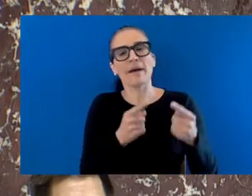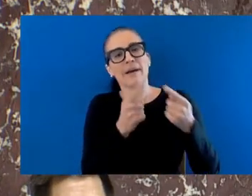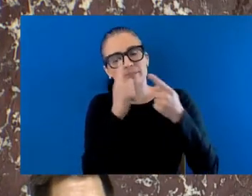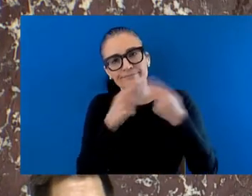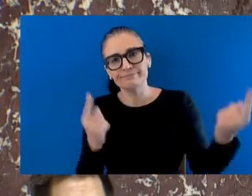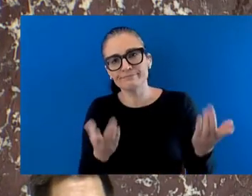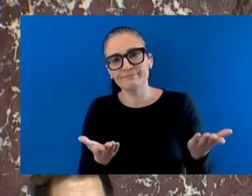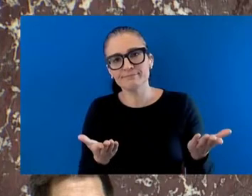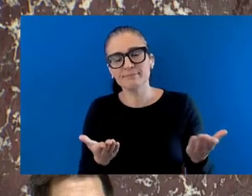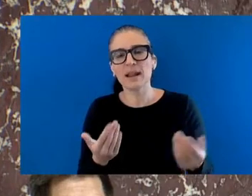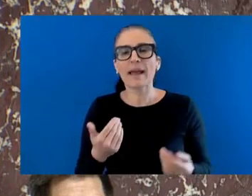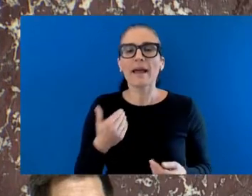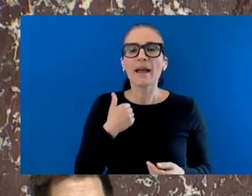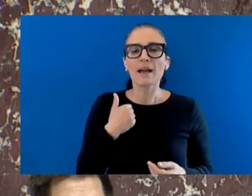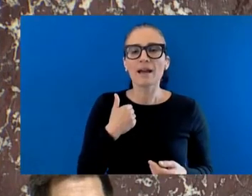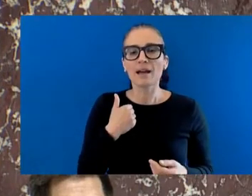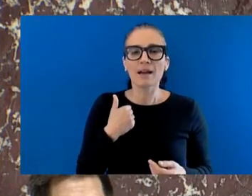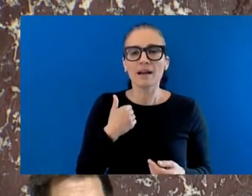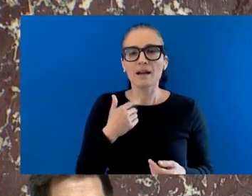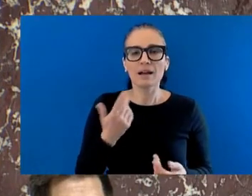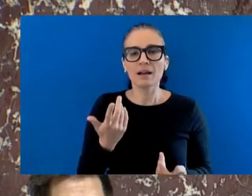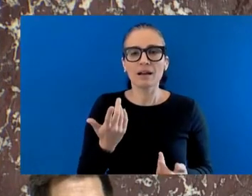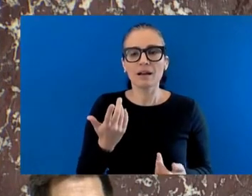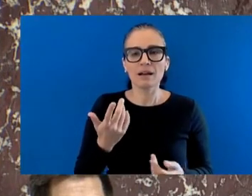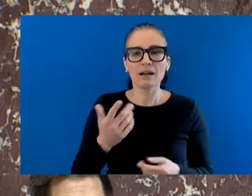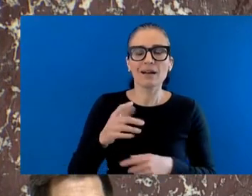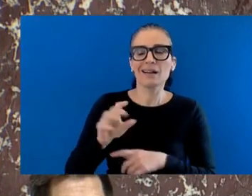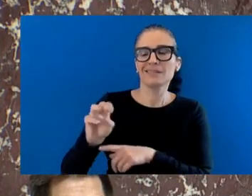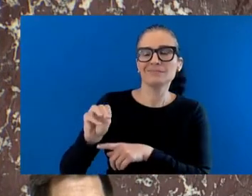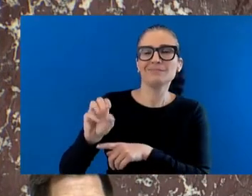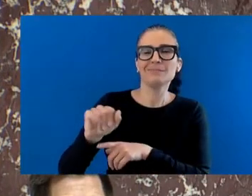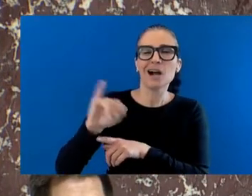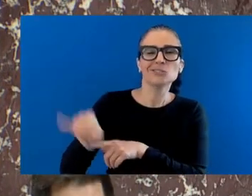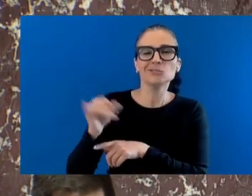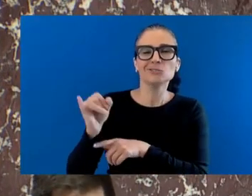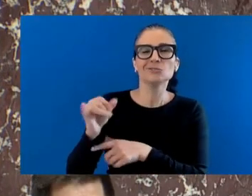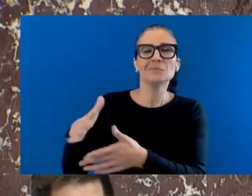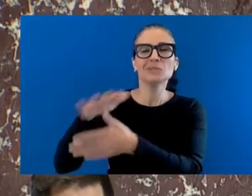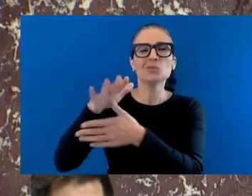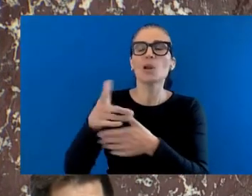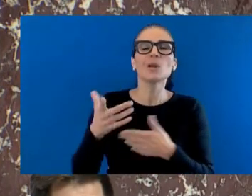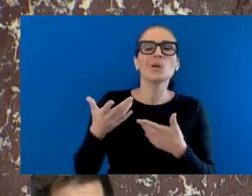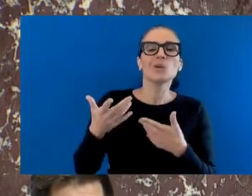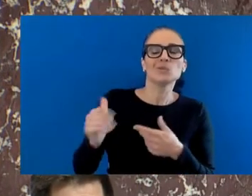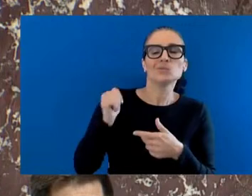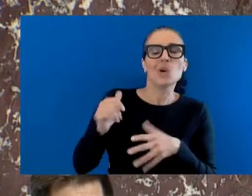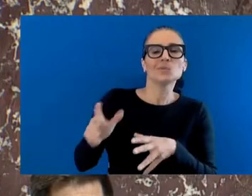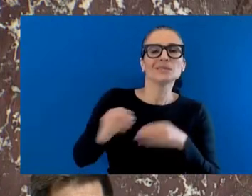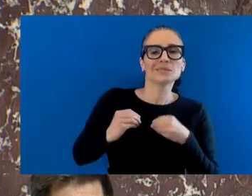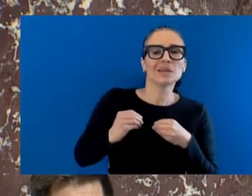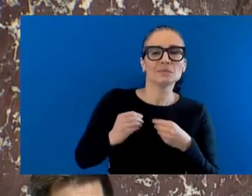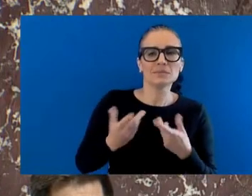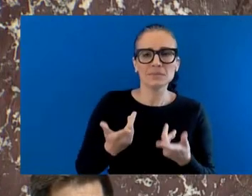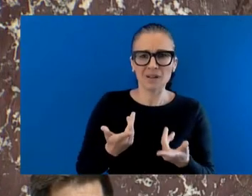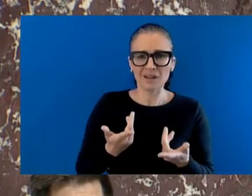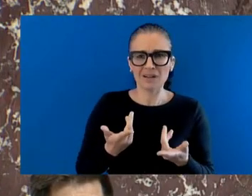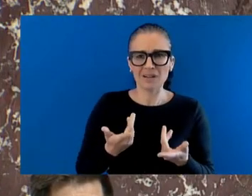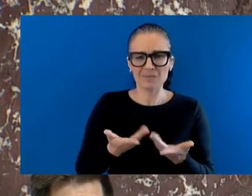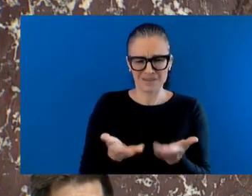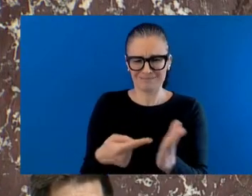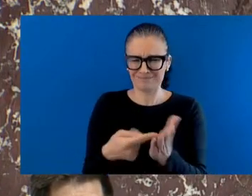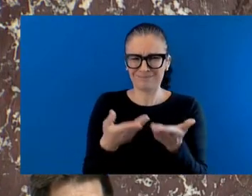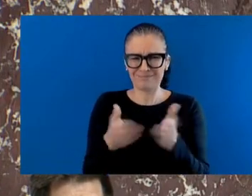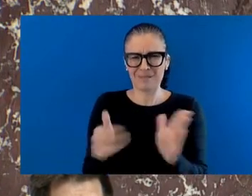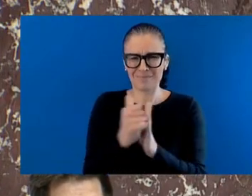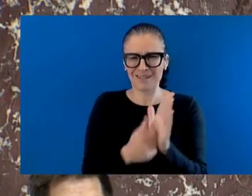try to instruct the Auditor General, although it is within the mandate of public accounts to do just that. Really, this is